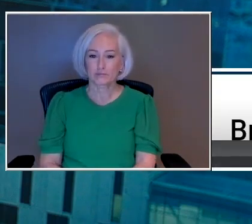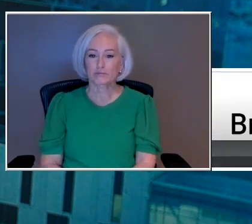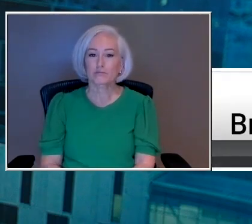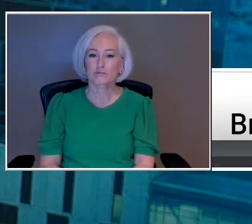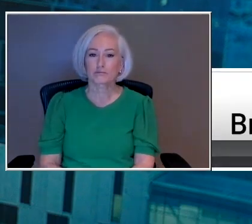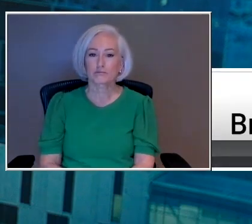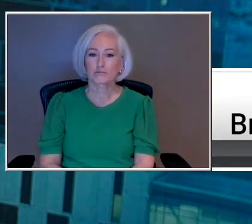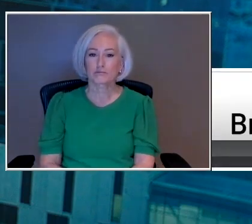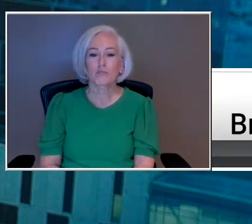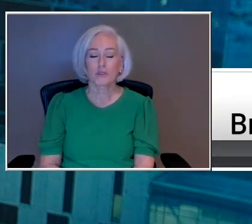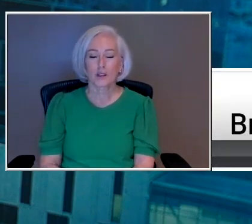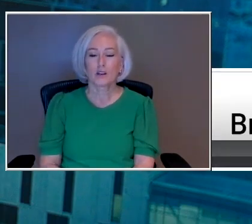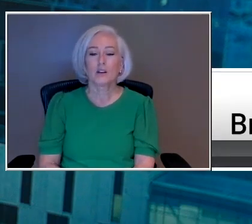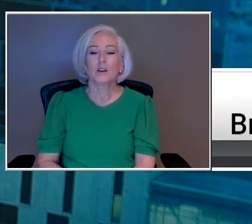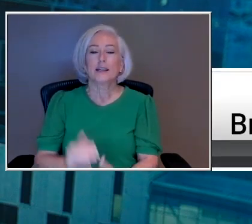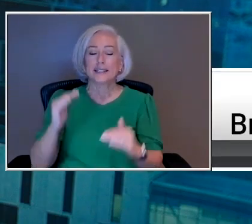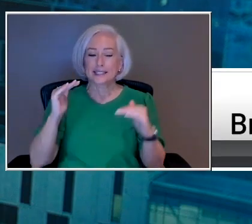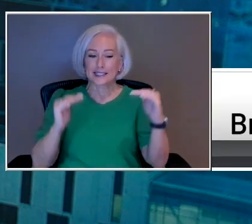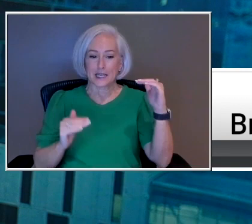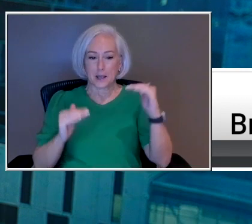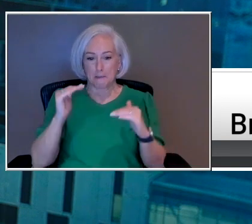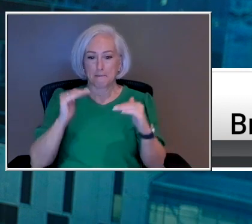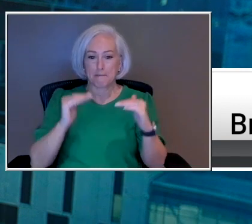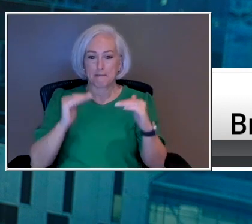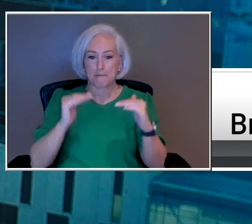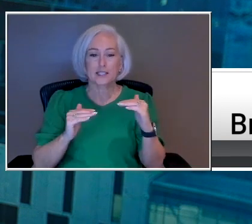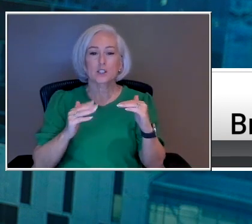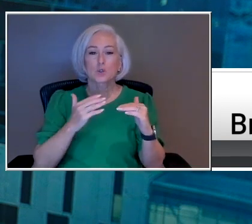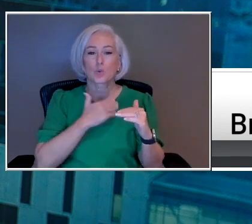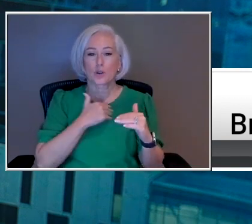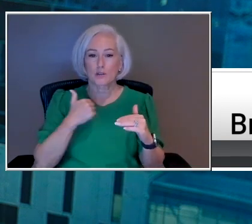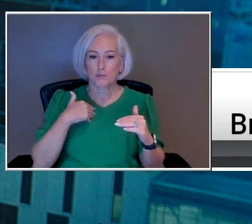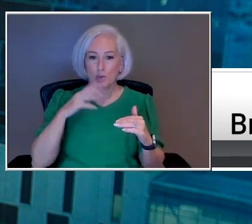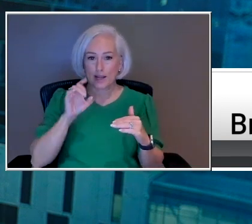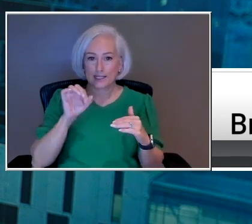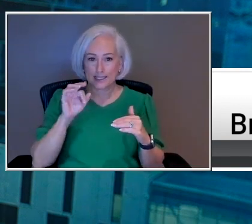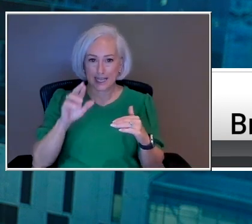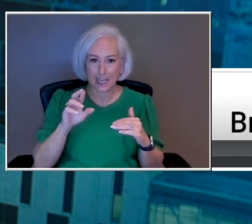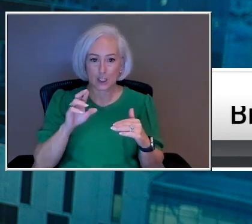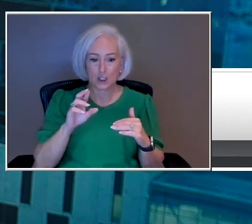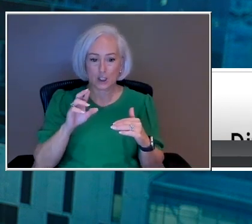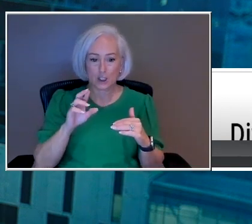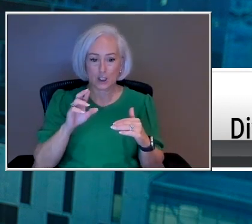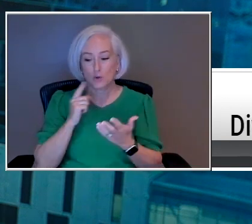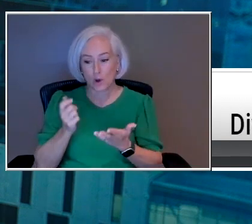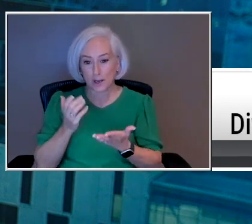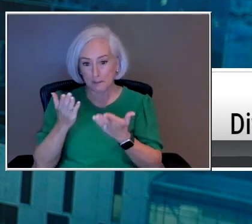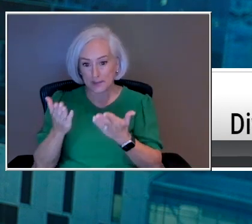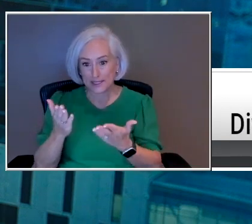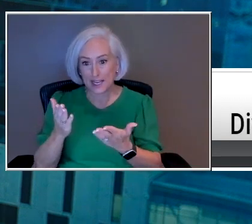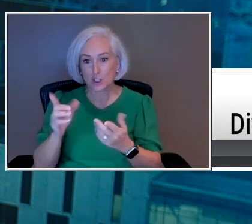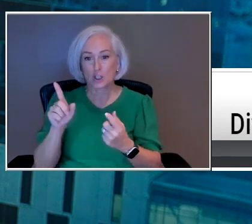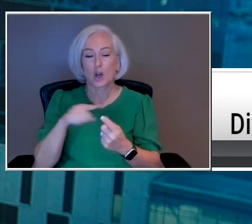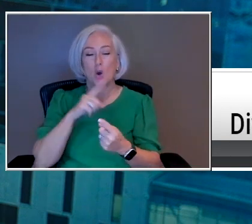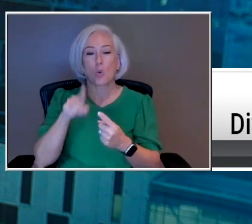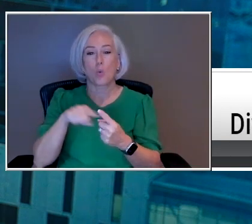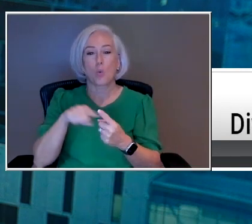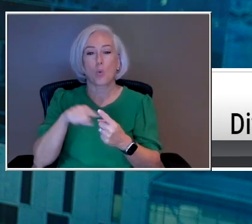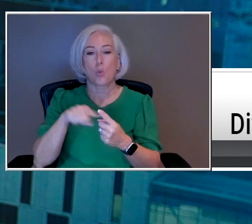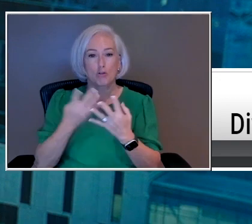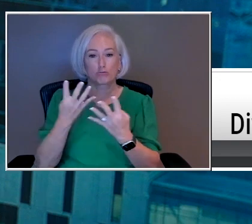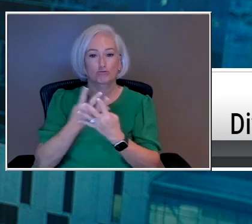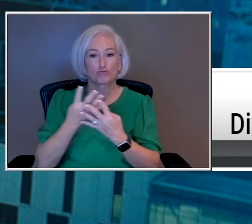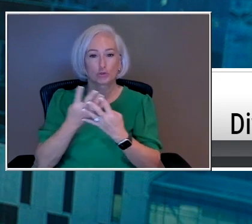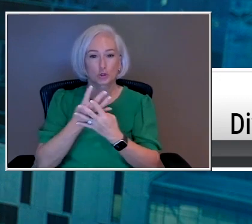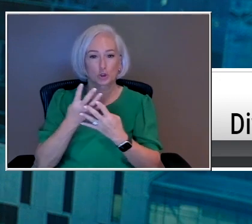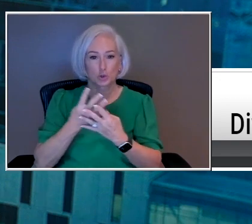balance that I think as the breast cancer treating community and recommendations come out for when you should be screening for breast cancer.